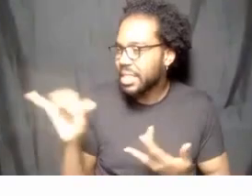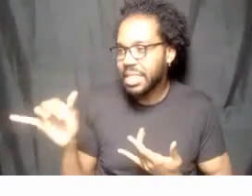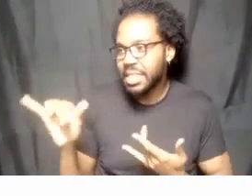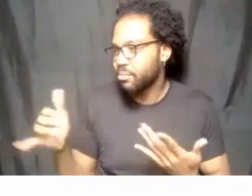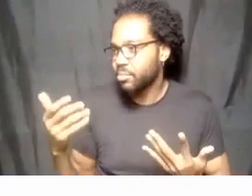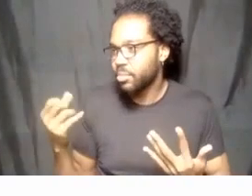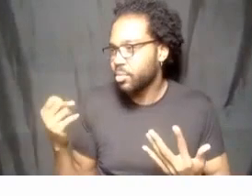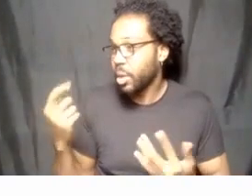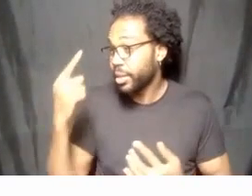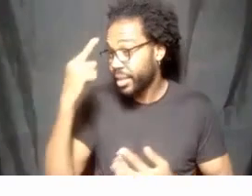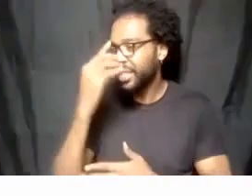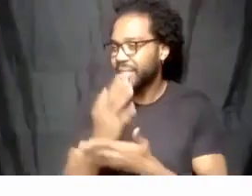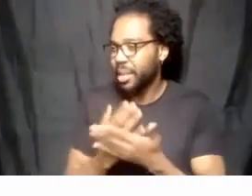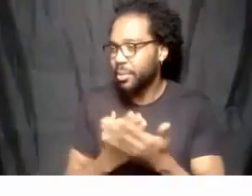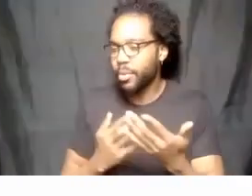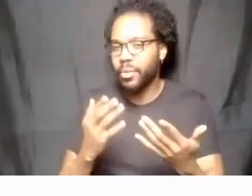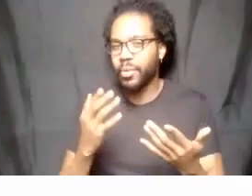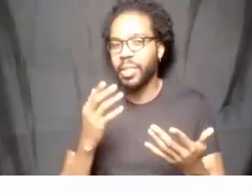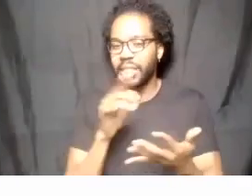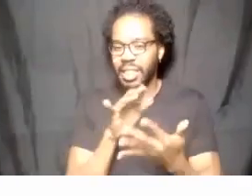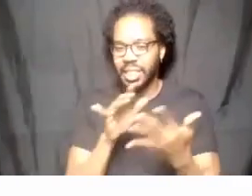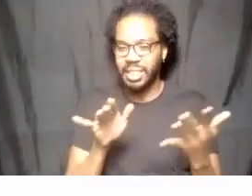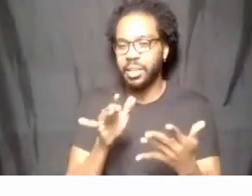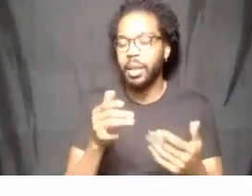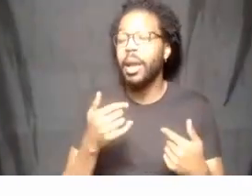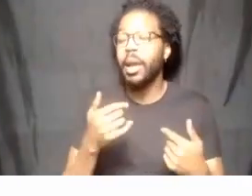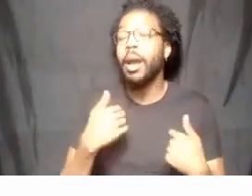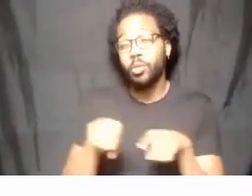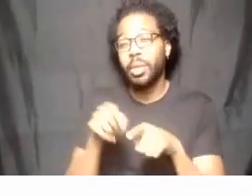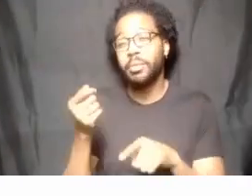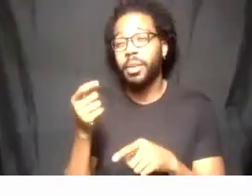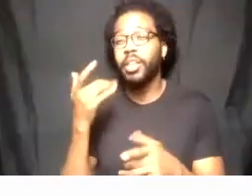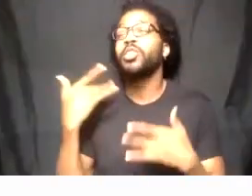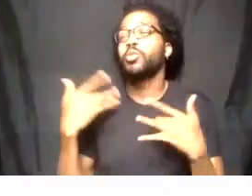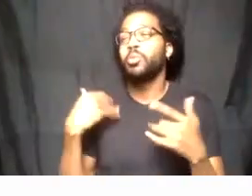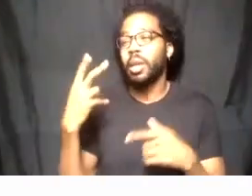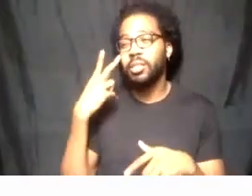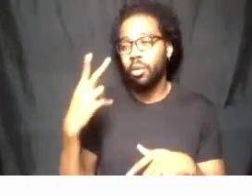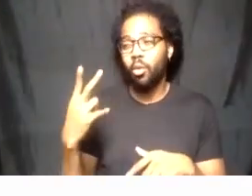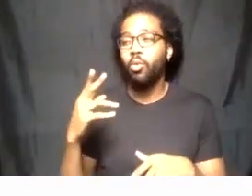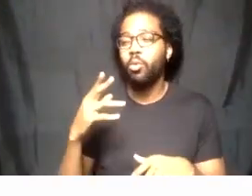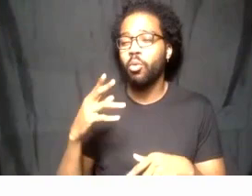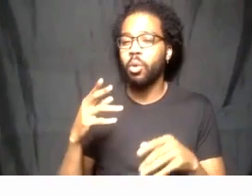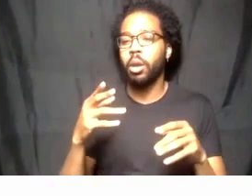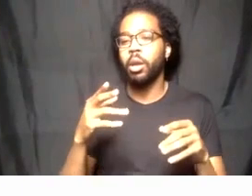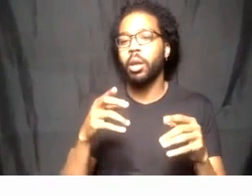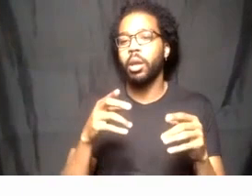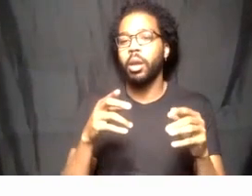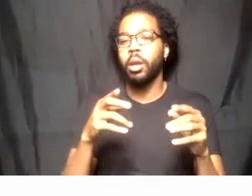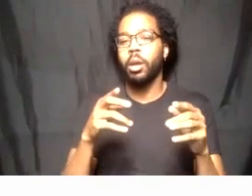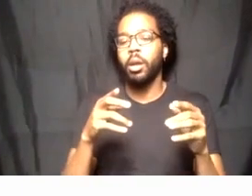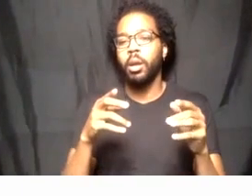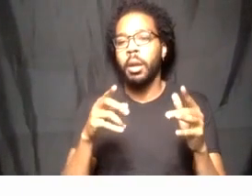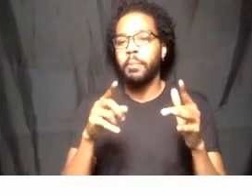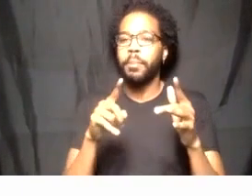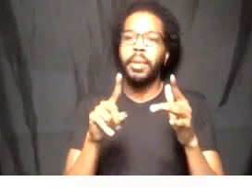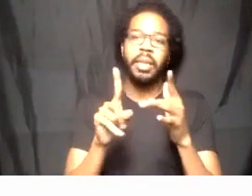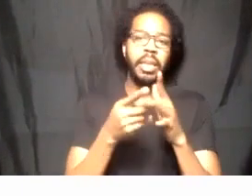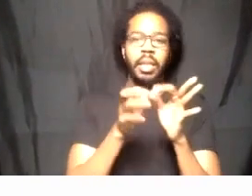some of this is also, I was a little concerned when I saw the beginning of your suggestion